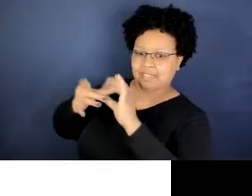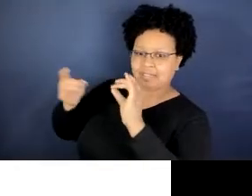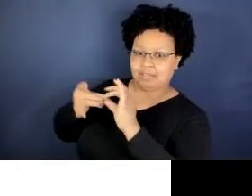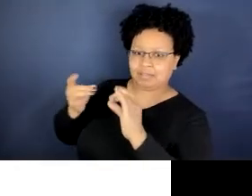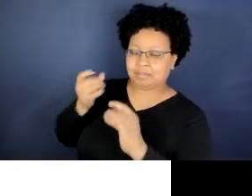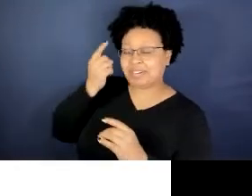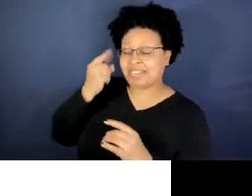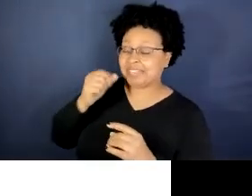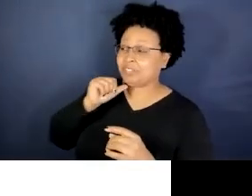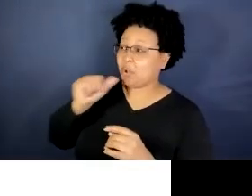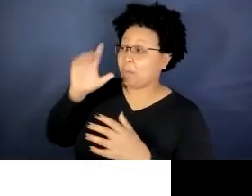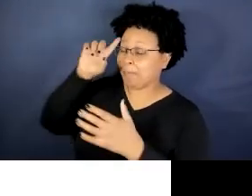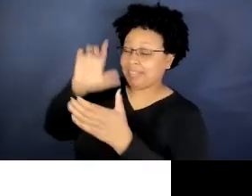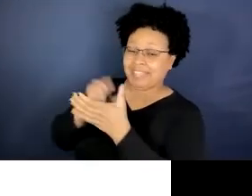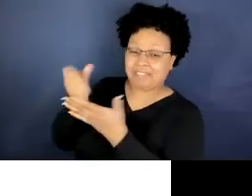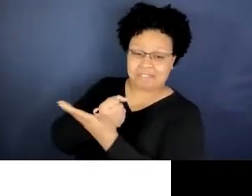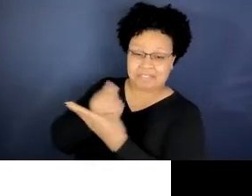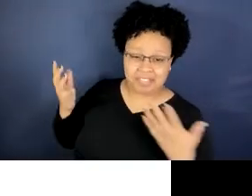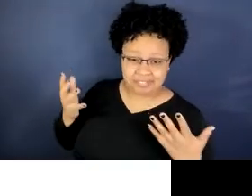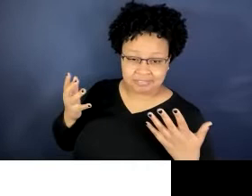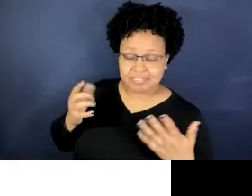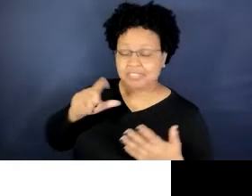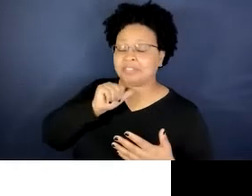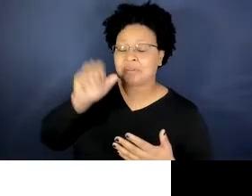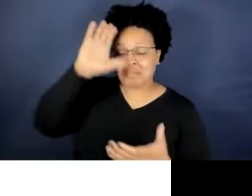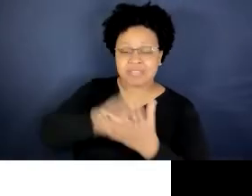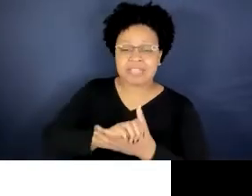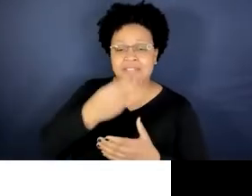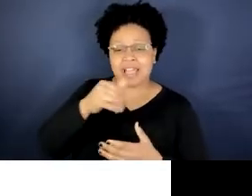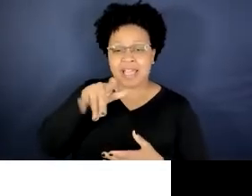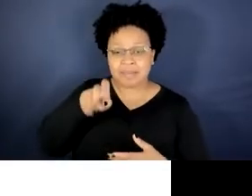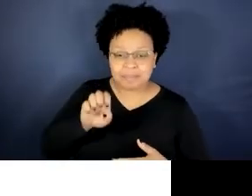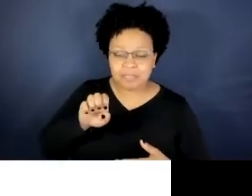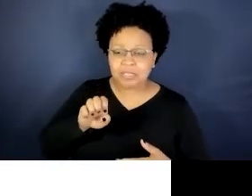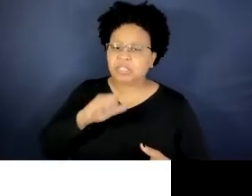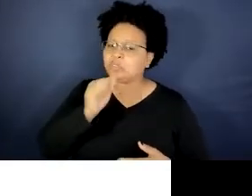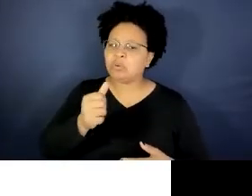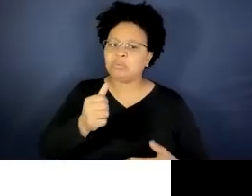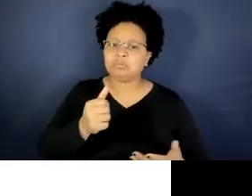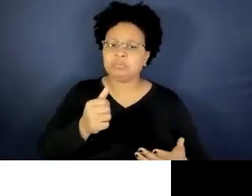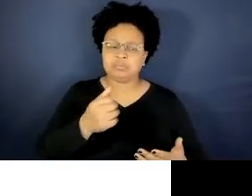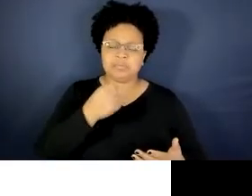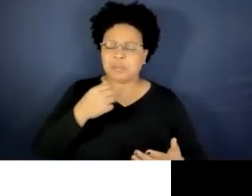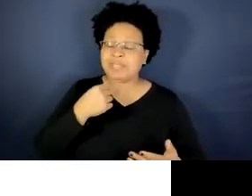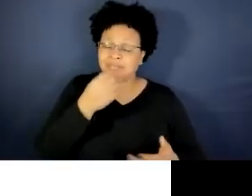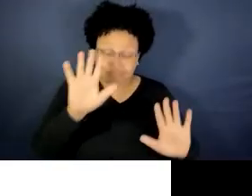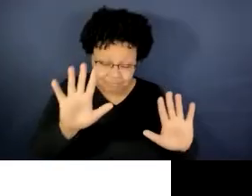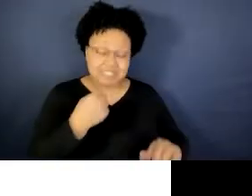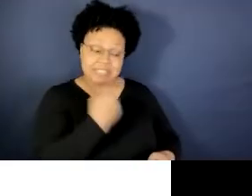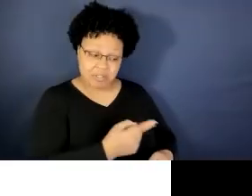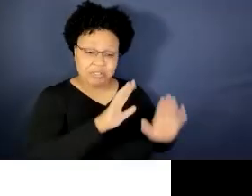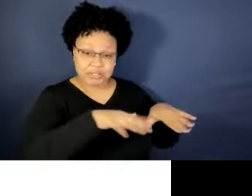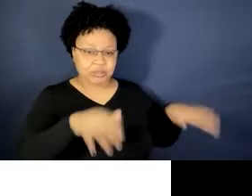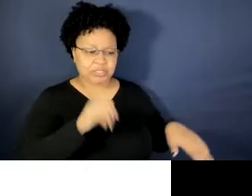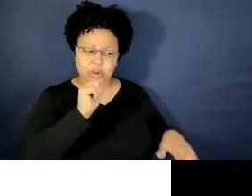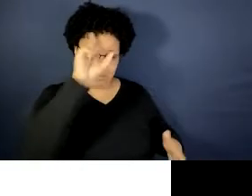hype. Don't believe the hype. Don't make your children, don't tell your children to believe all that, okay?